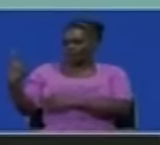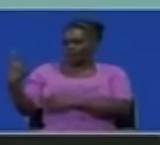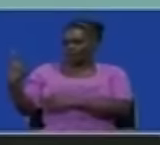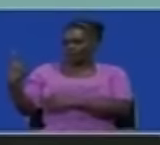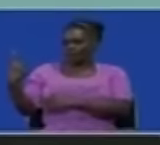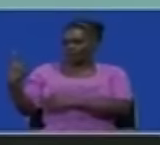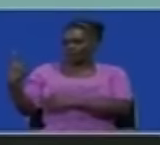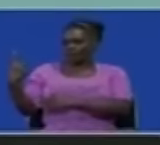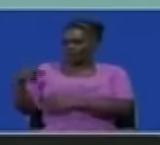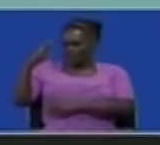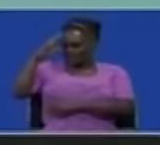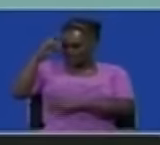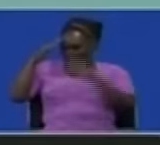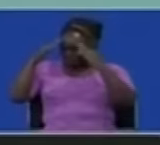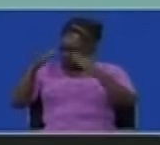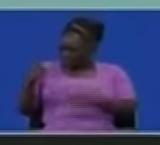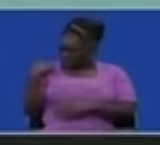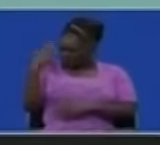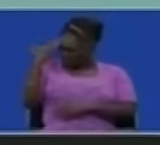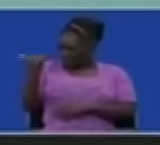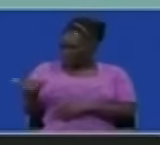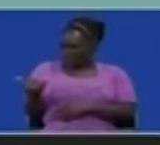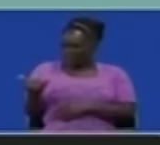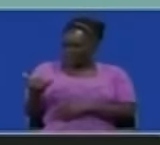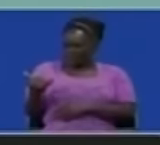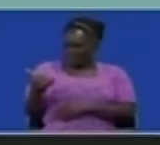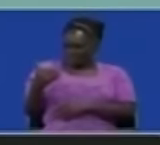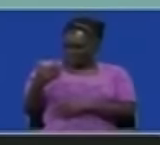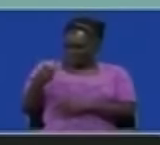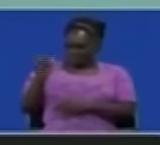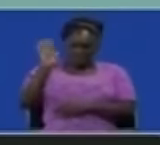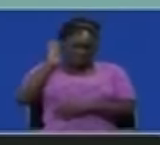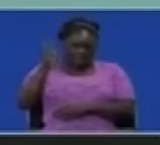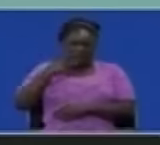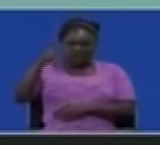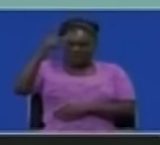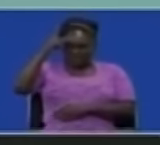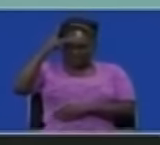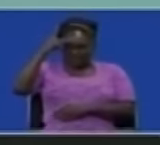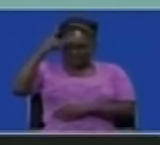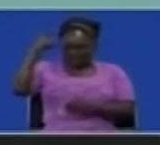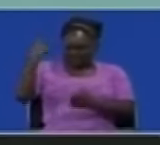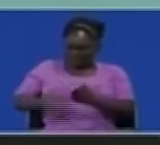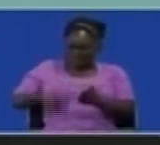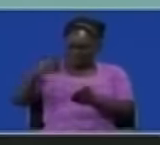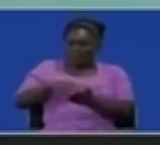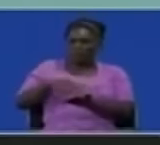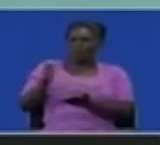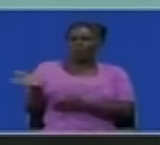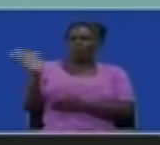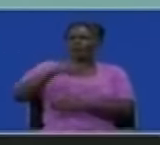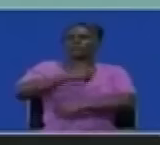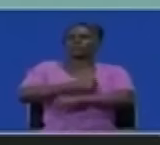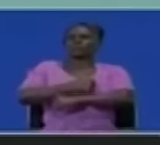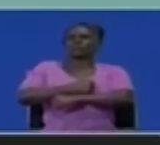reporting. Now the reason we focused on this number tonight is because we've heard allegations of parents saying they're being charged exorbitant fees to go back to school.